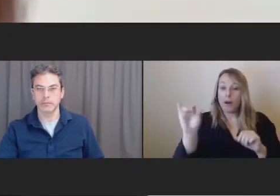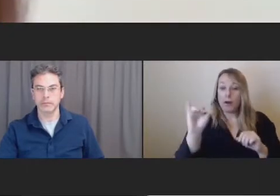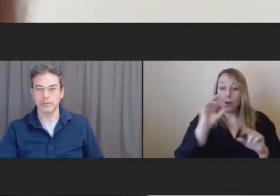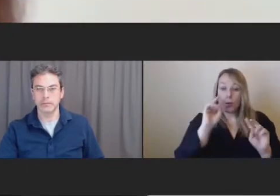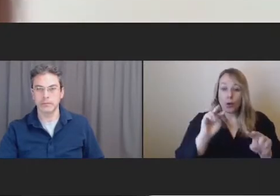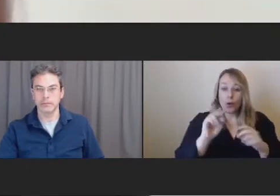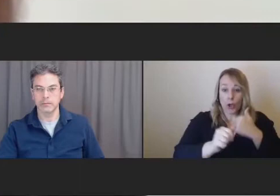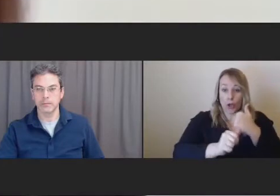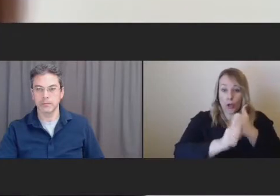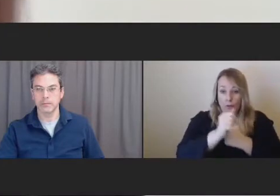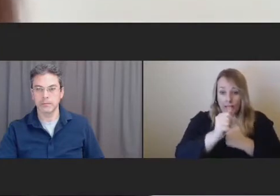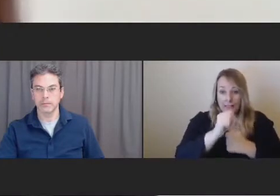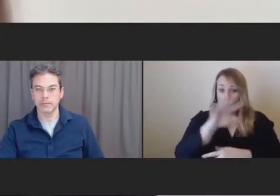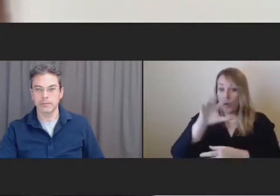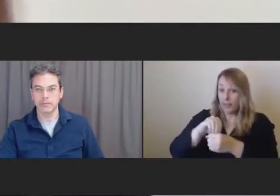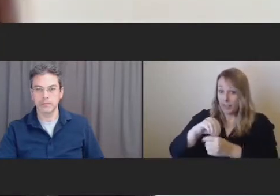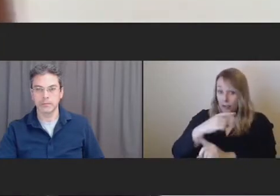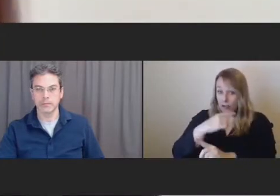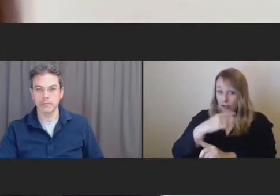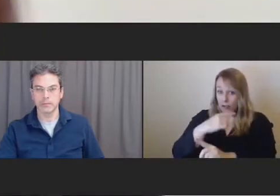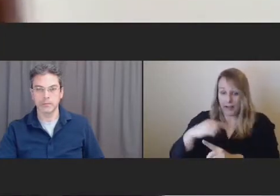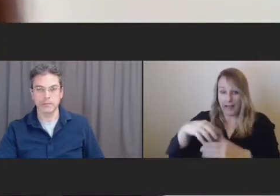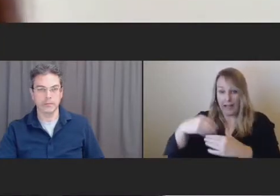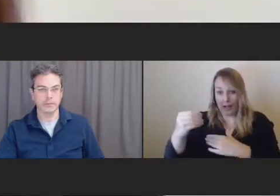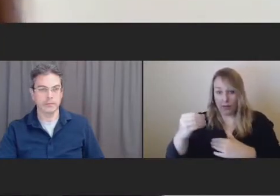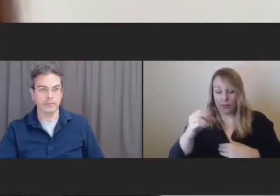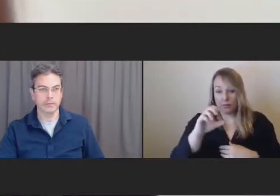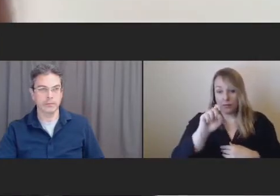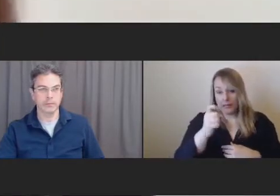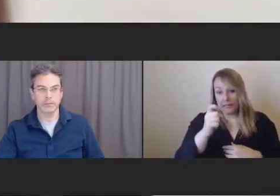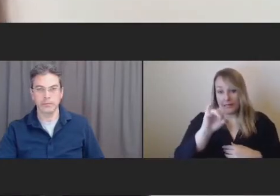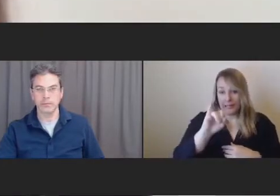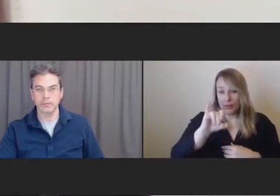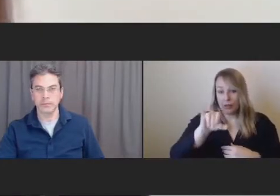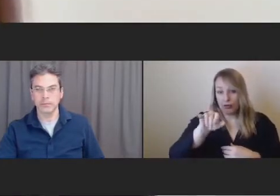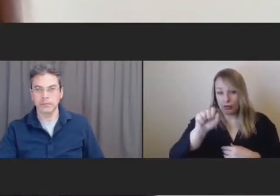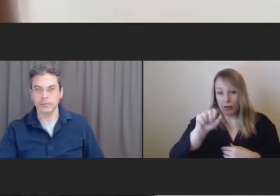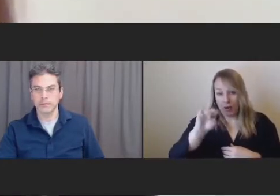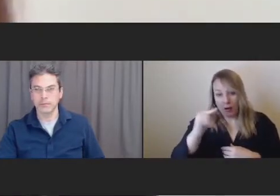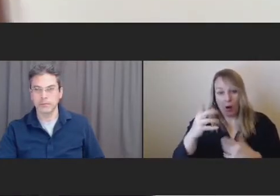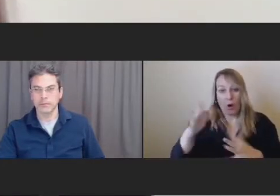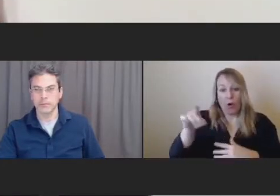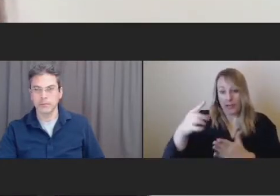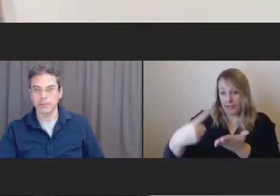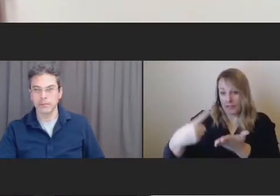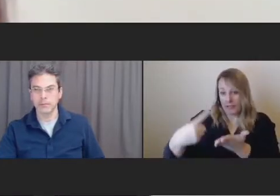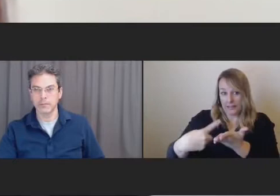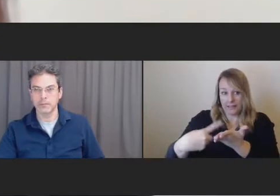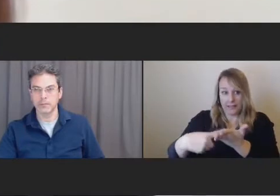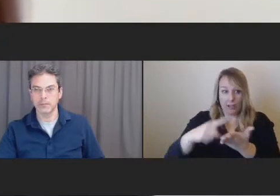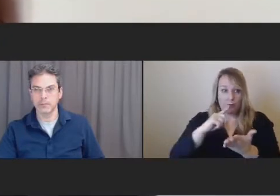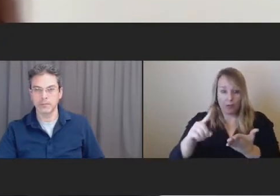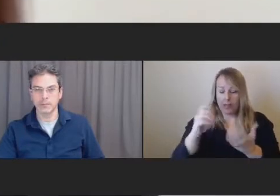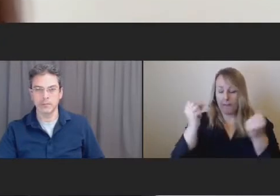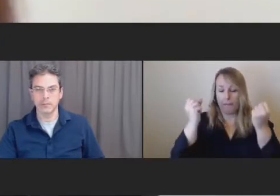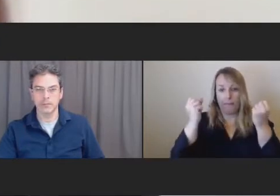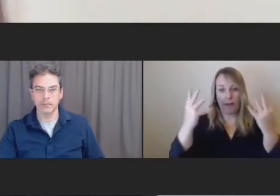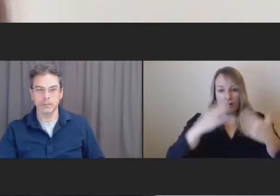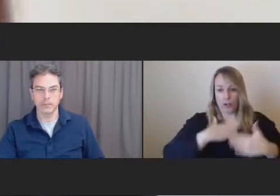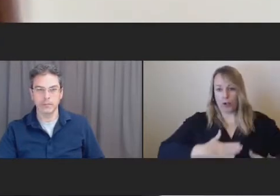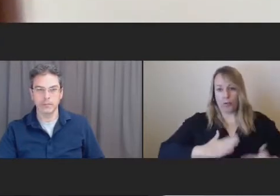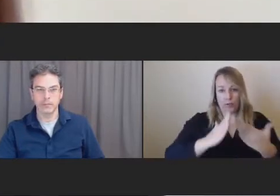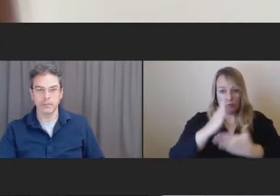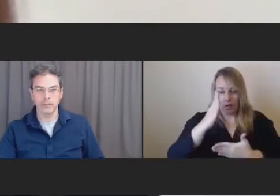as without. So again, Xinjiang was already mentioned. In addition to all of the gross human rights violations that are occurring